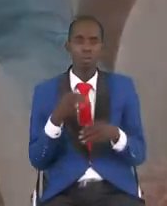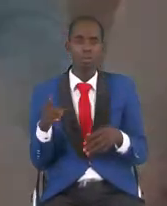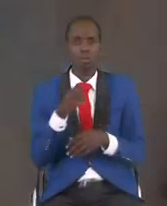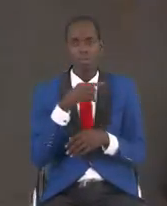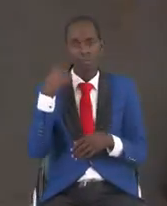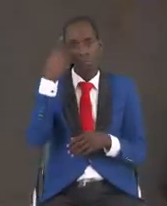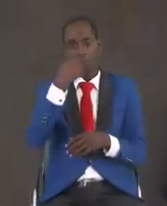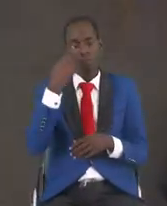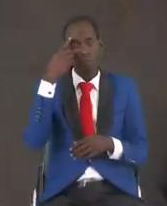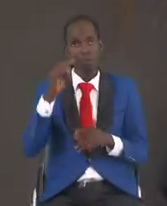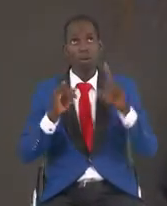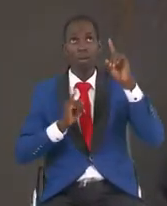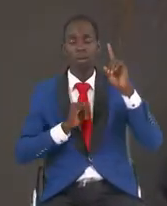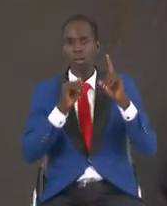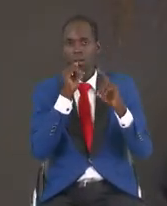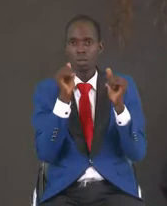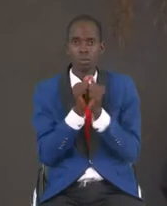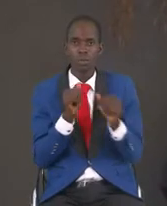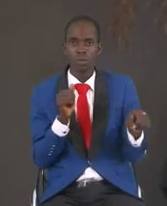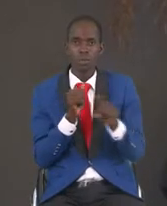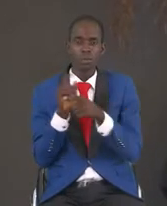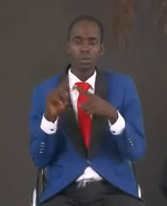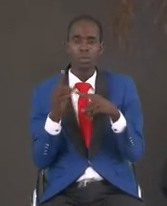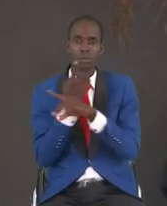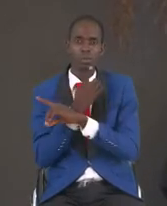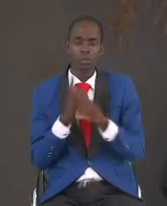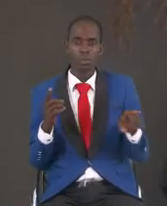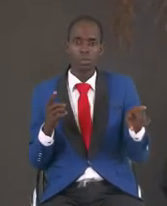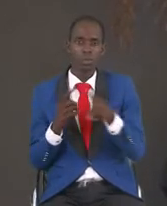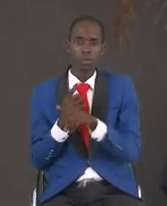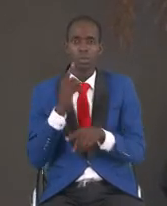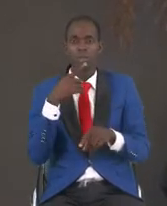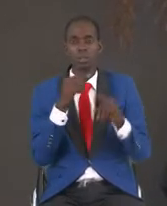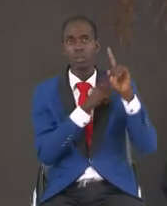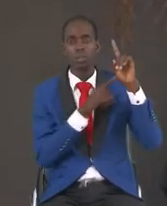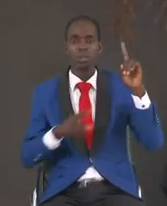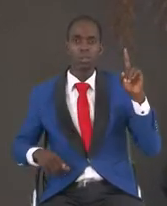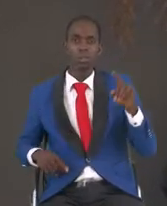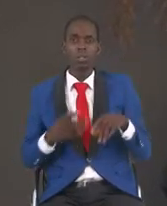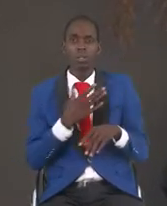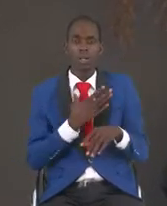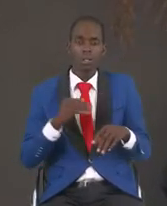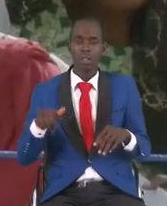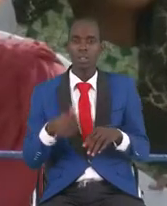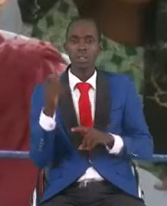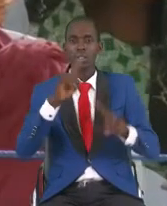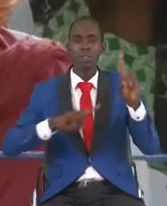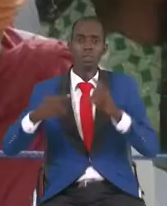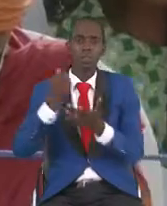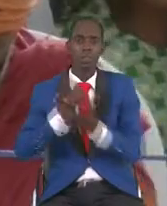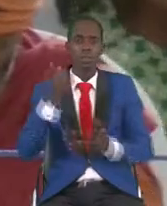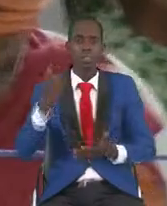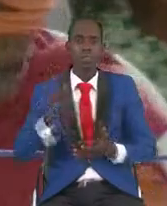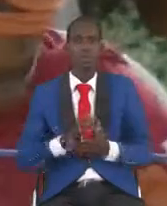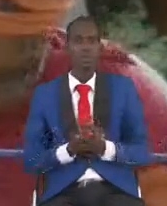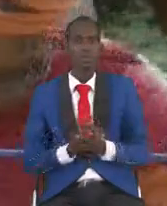I am with thee to deliver thee, says the Lord. Another amen. Amen.